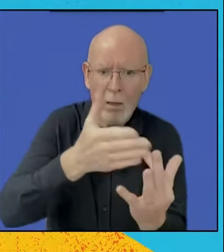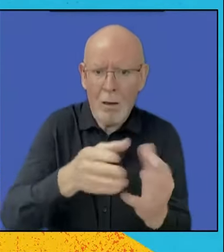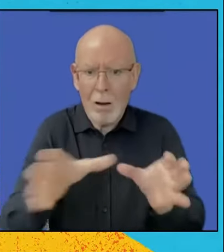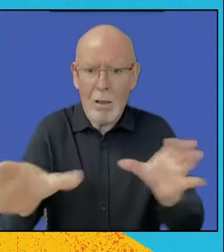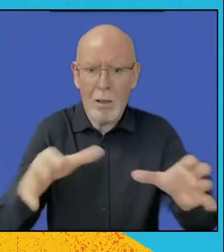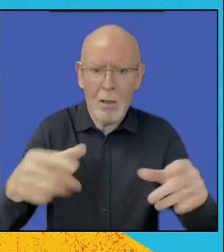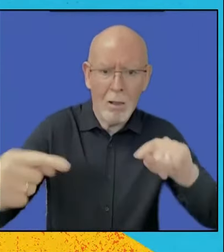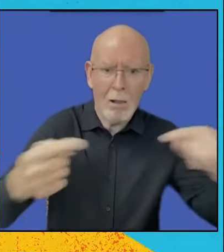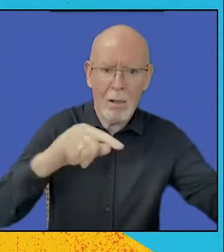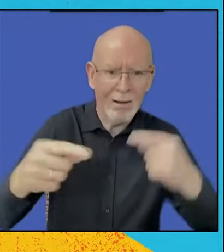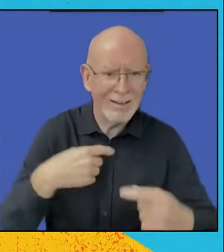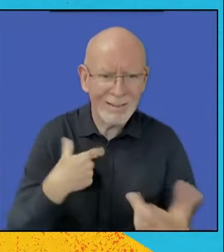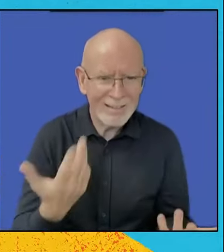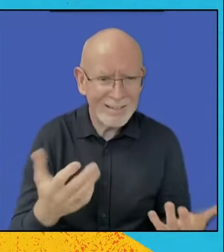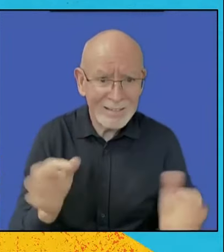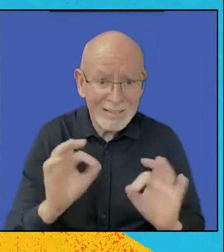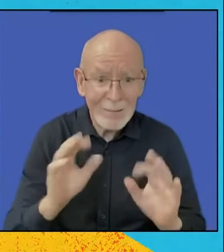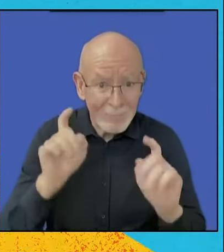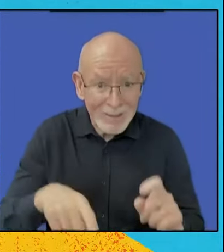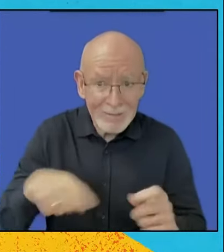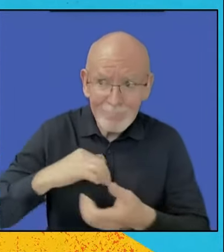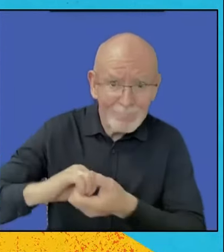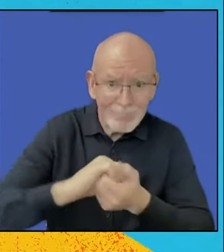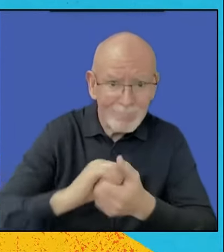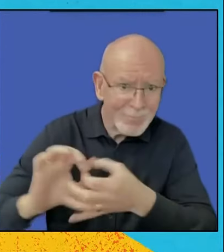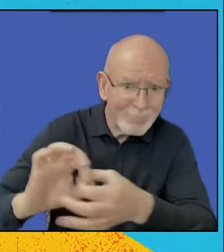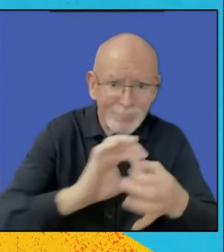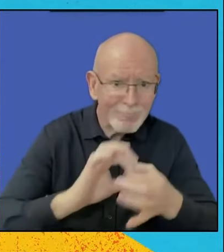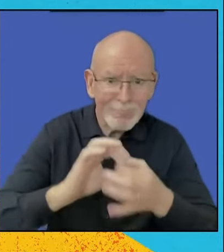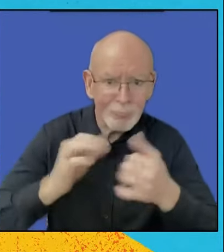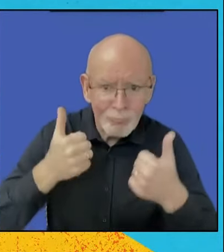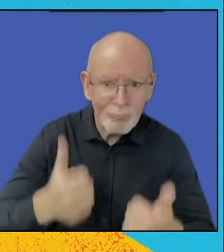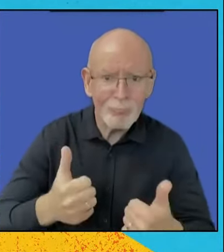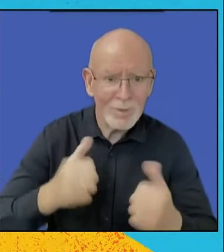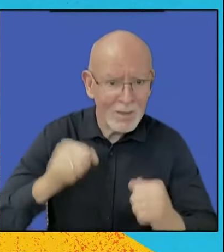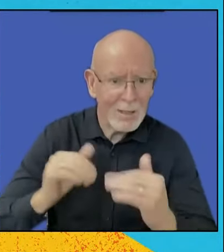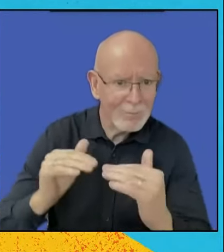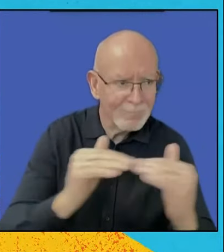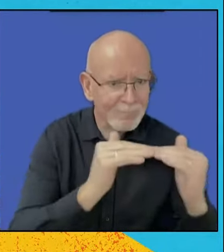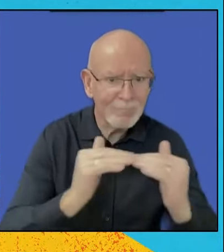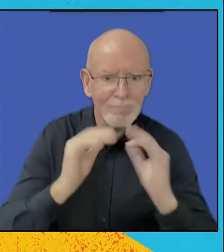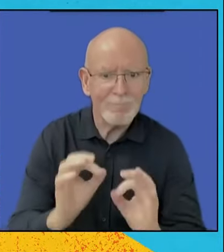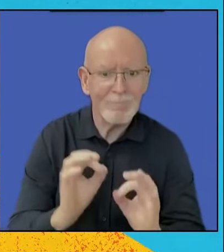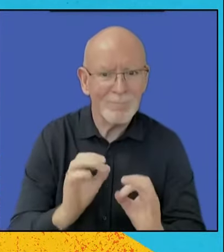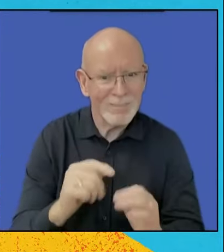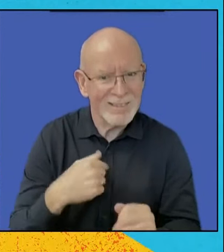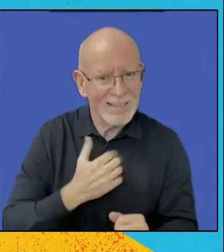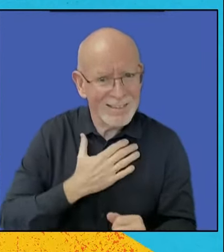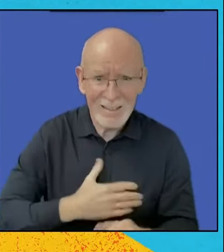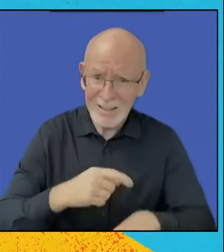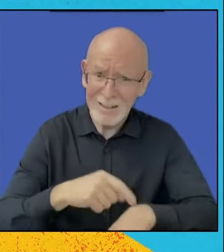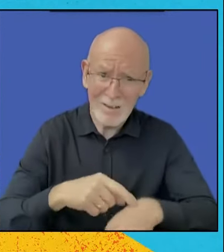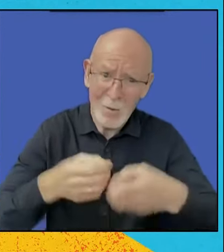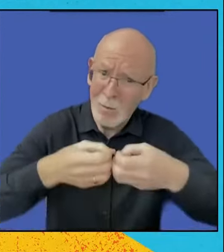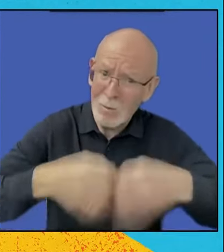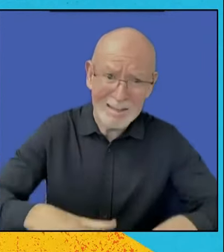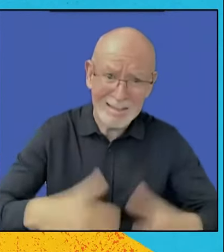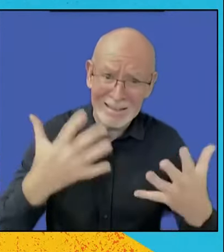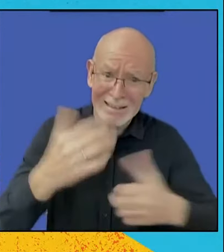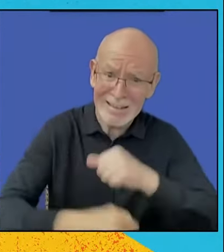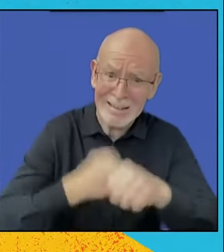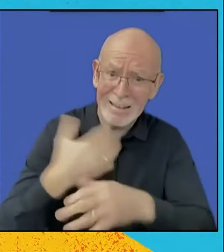highlight that we have a rapidly closing window of opportunity and a catalyst to accelerate progress post-COVID-19 and to